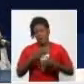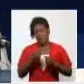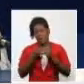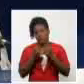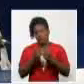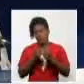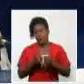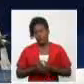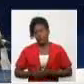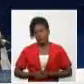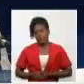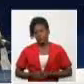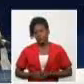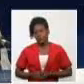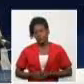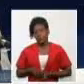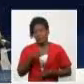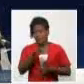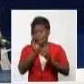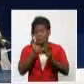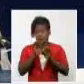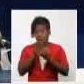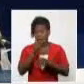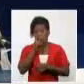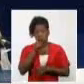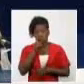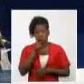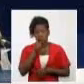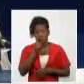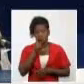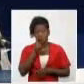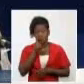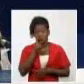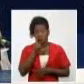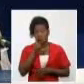cerebrovascular disease, and esophageal neoplasm.